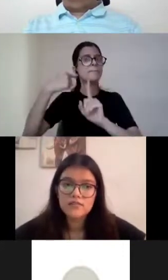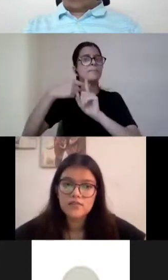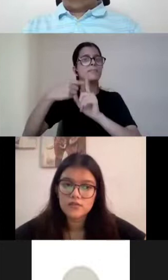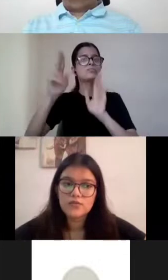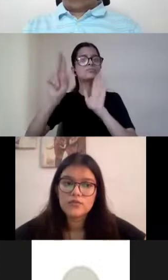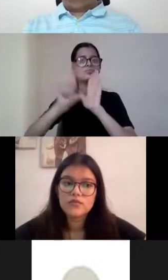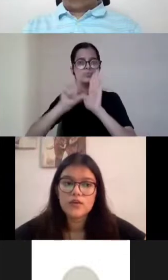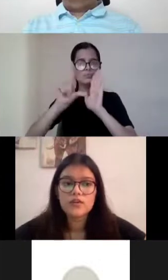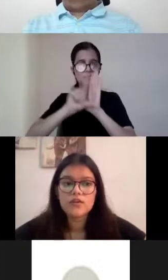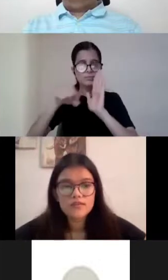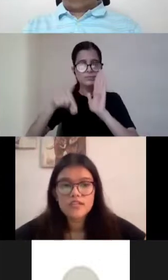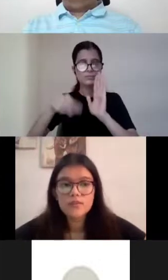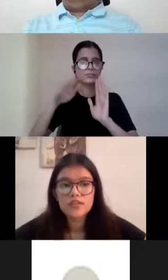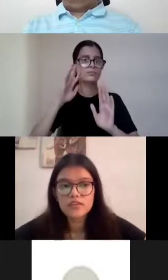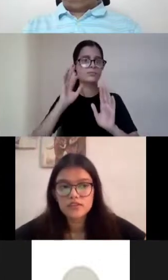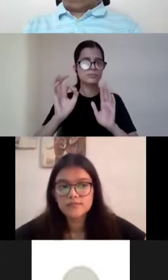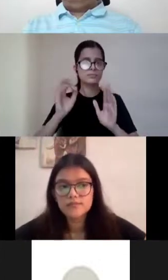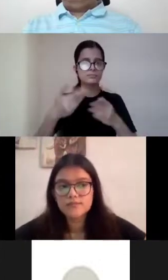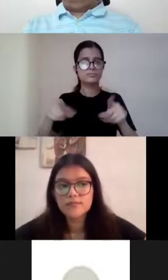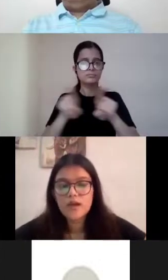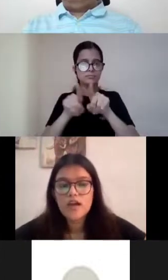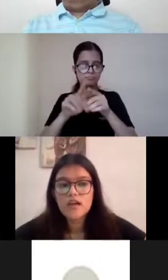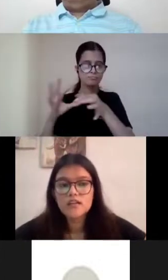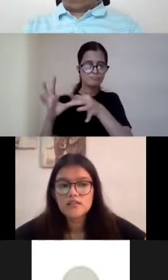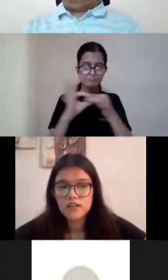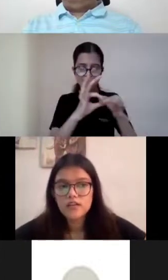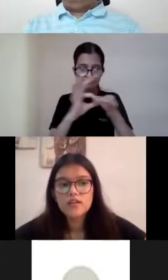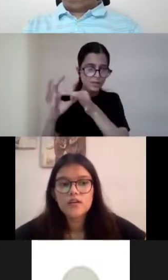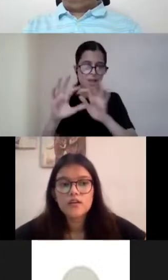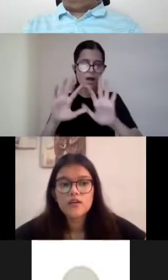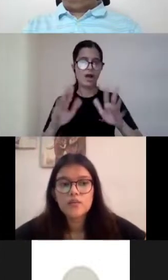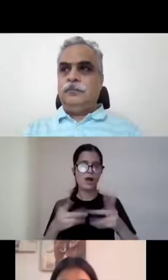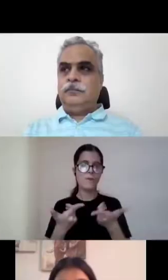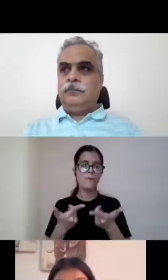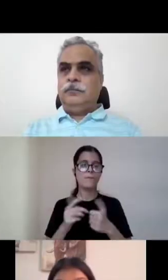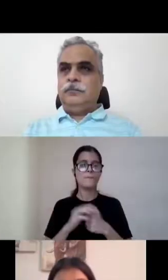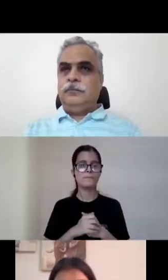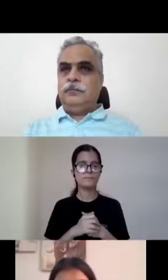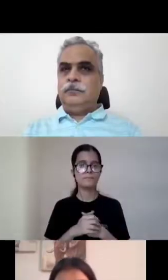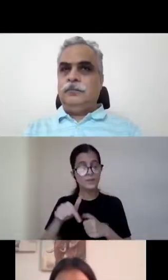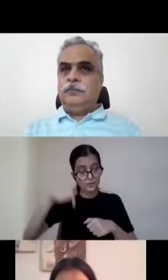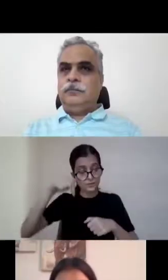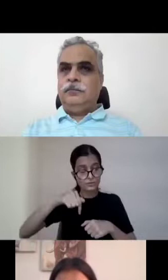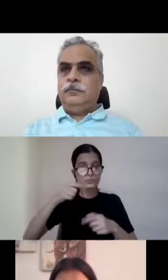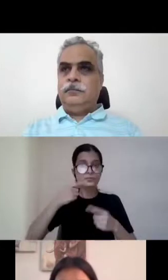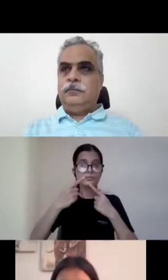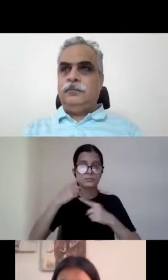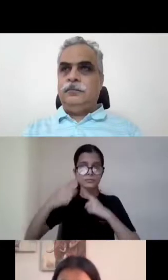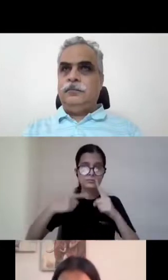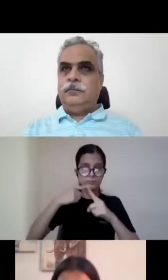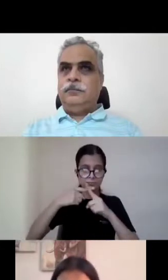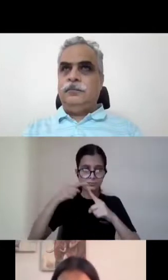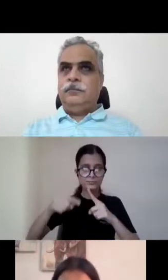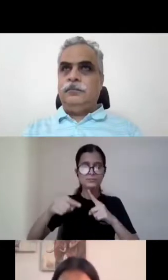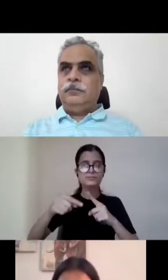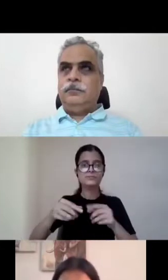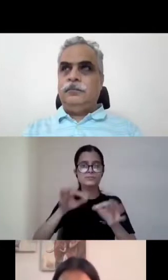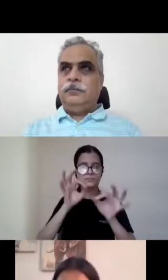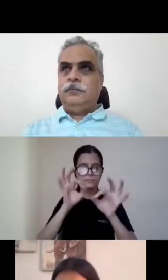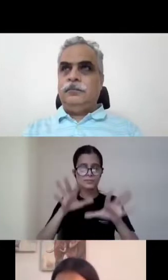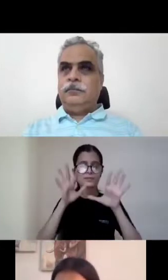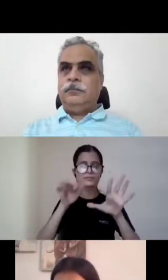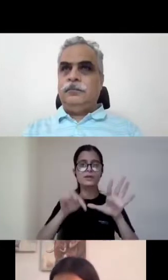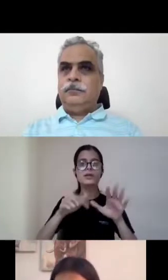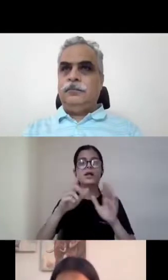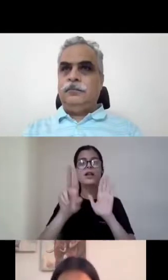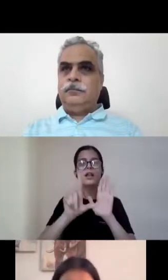a need for the two to work closely with each other. Today we will be talking about a specific legal document that is